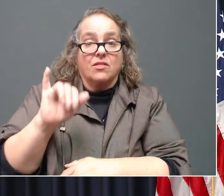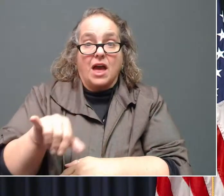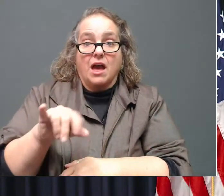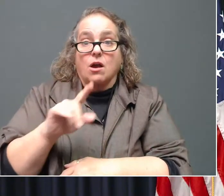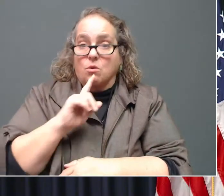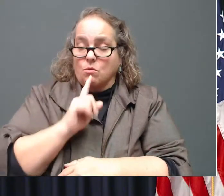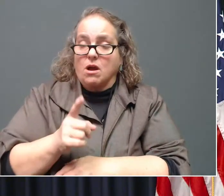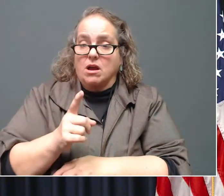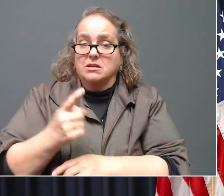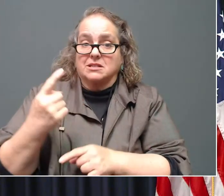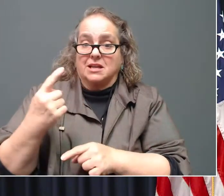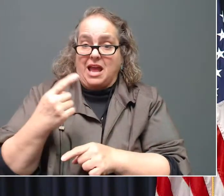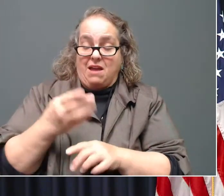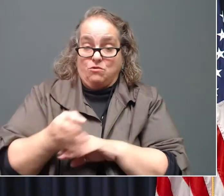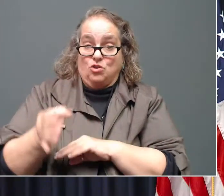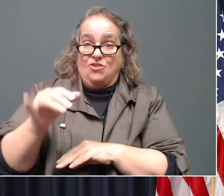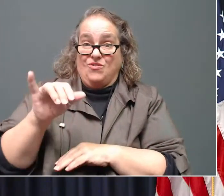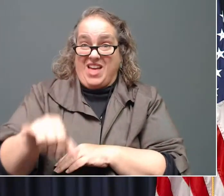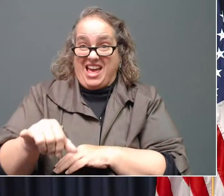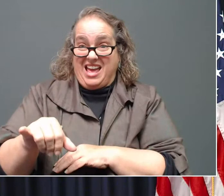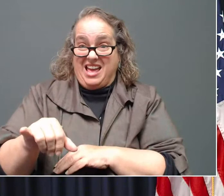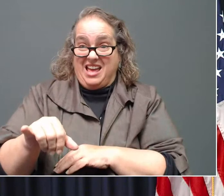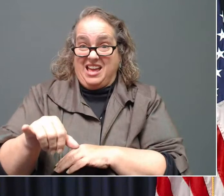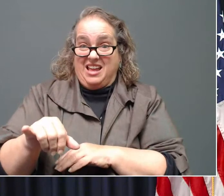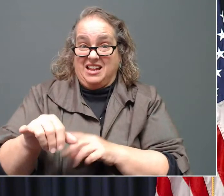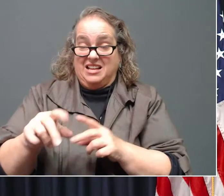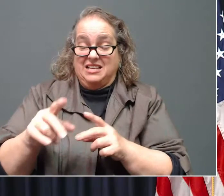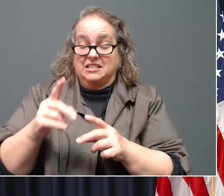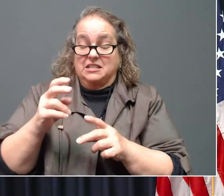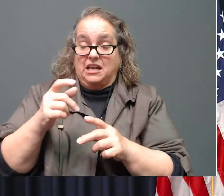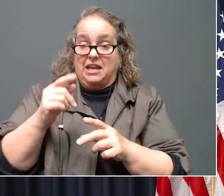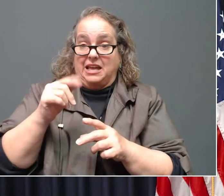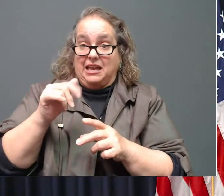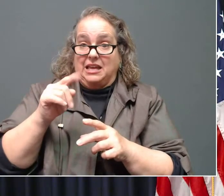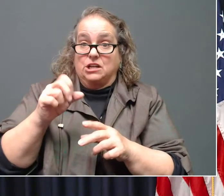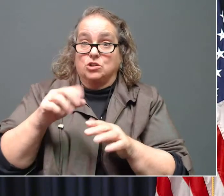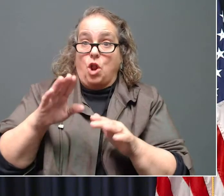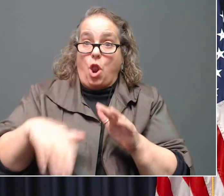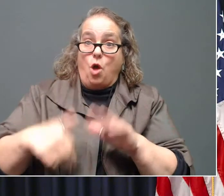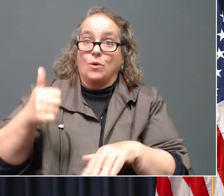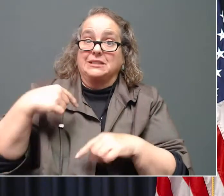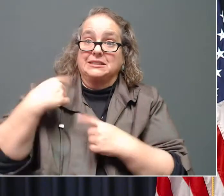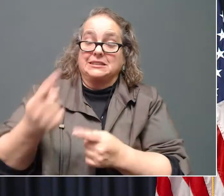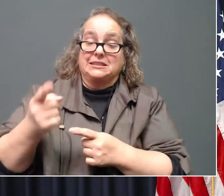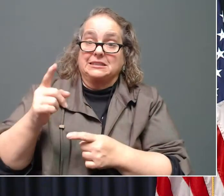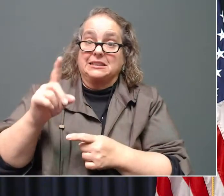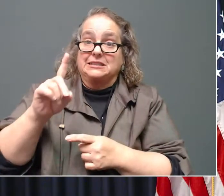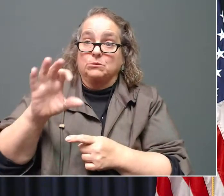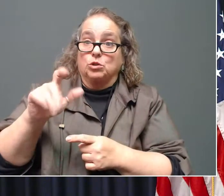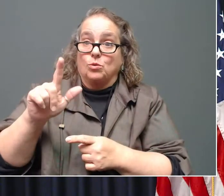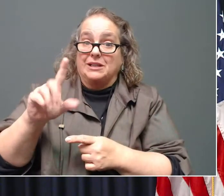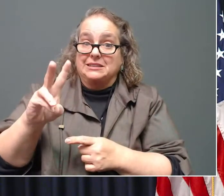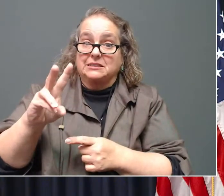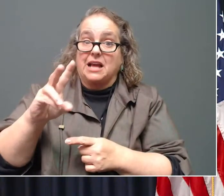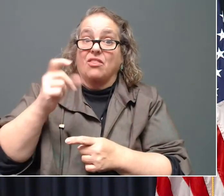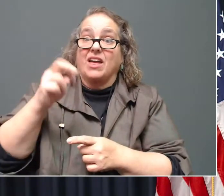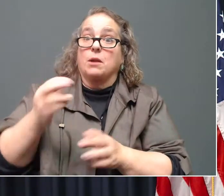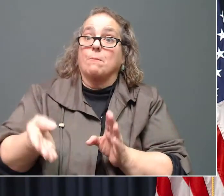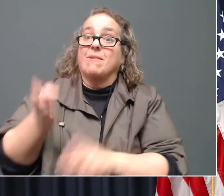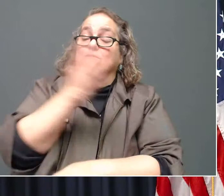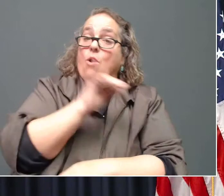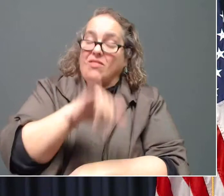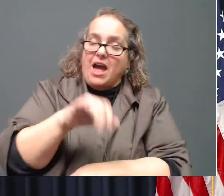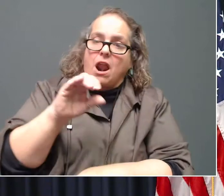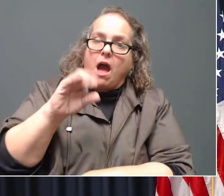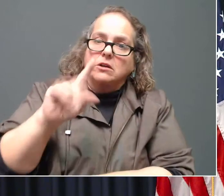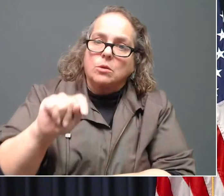after that, the second, that's the lowest since December 26th. And before that, October 26th. That